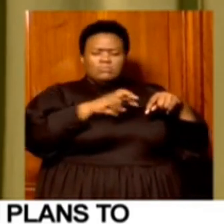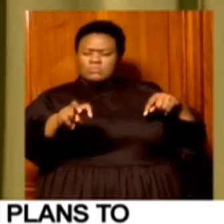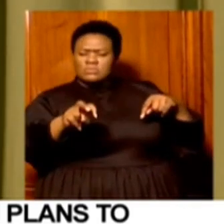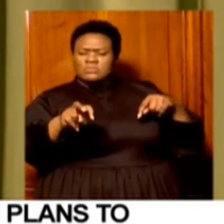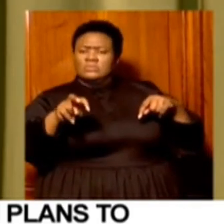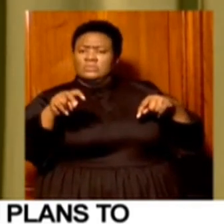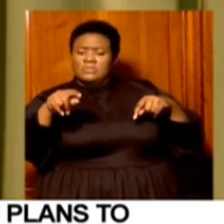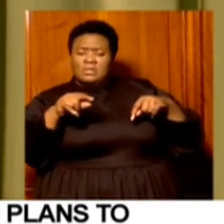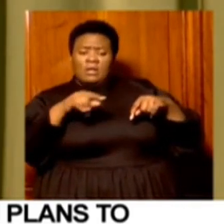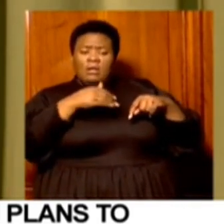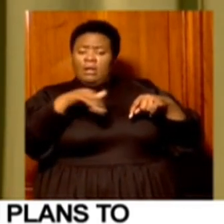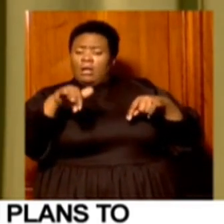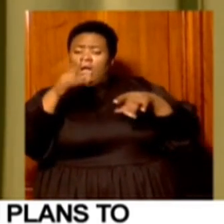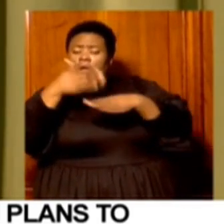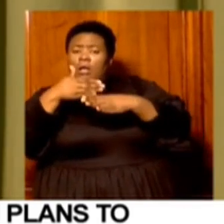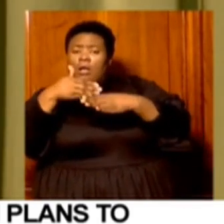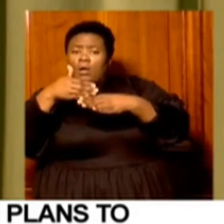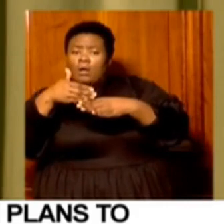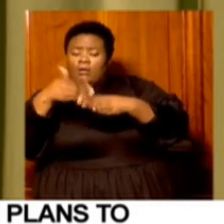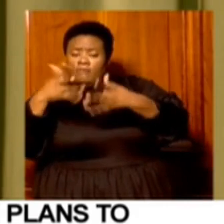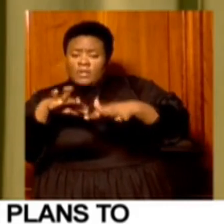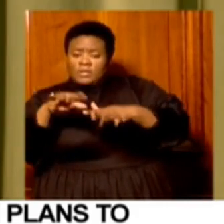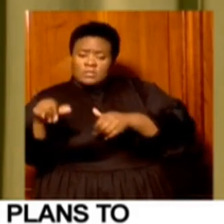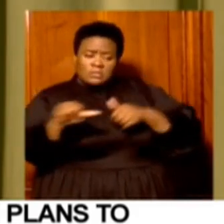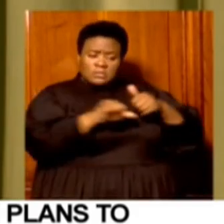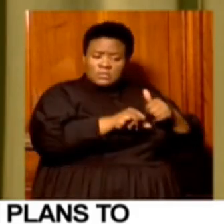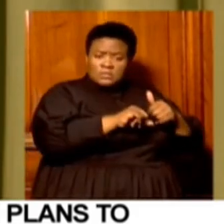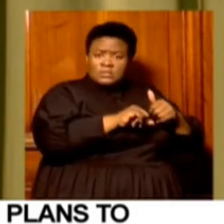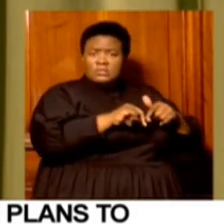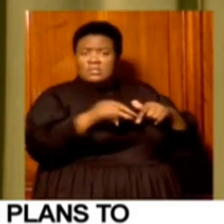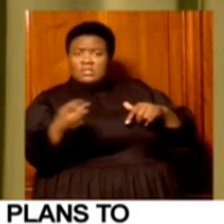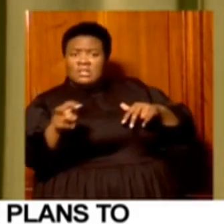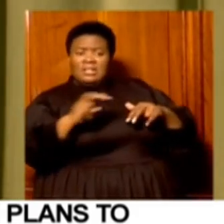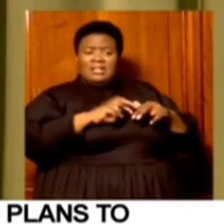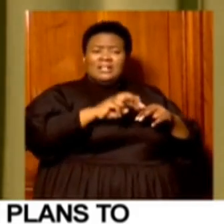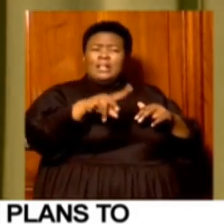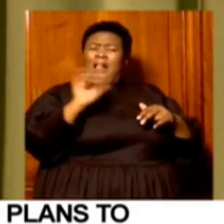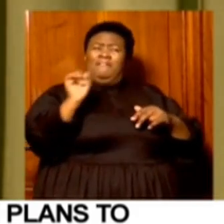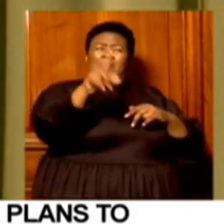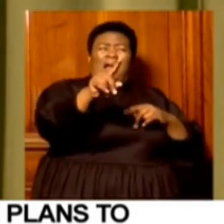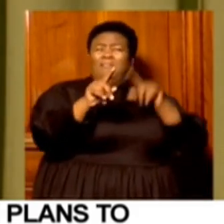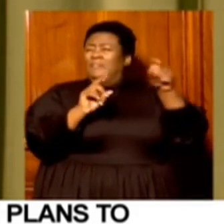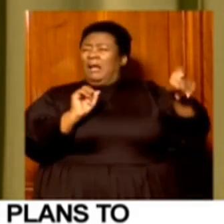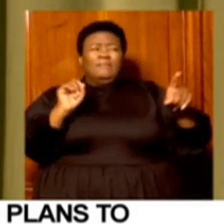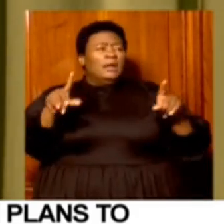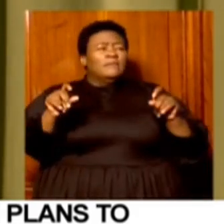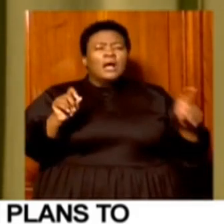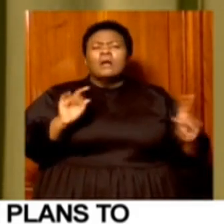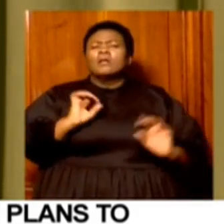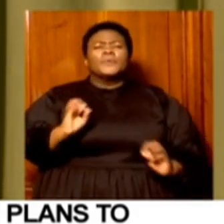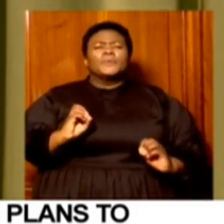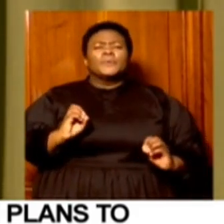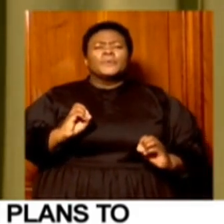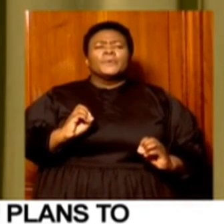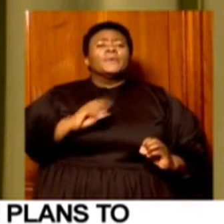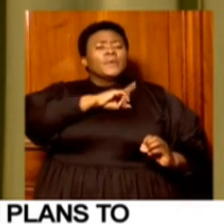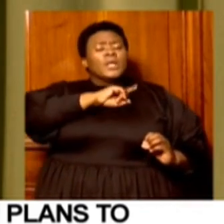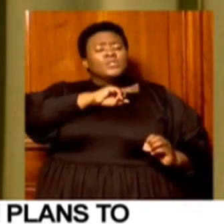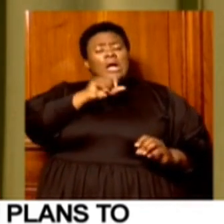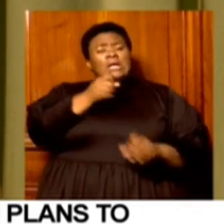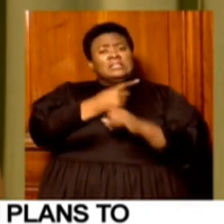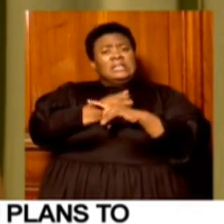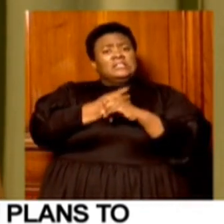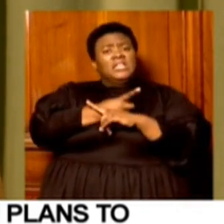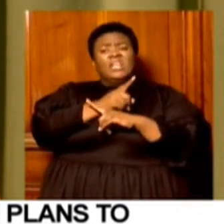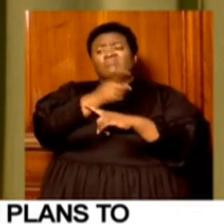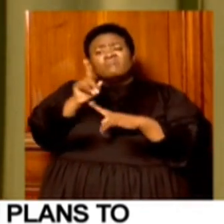back in the evening, you are in Soweto, you drop off, you are back. So it's not long distance. That is why even taxis themselves are not